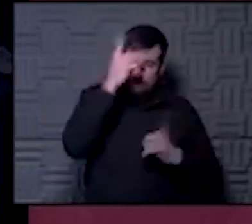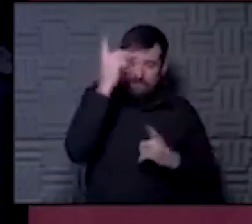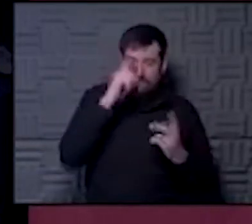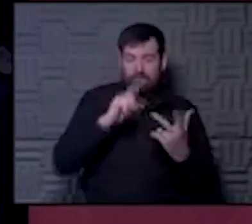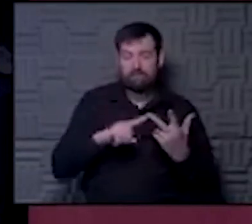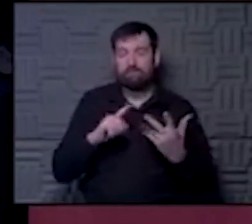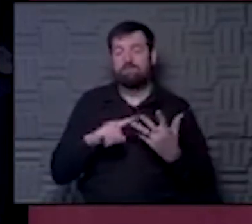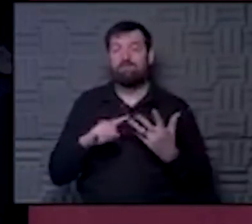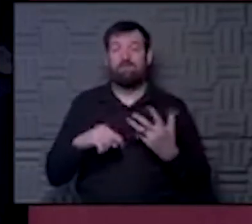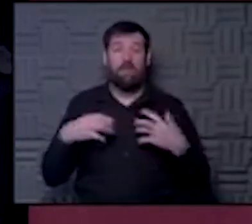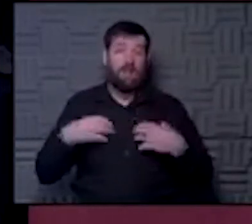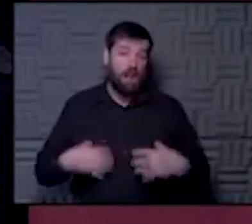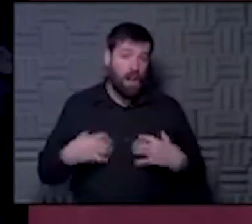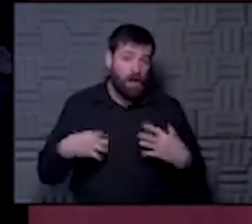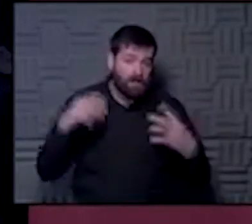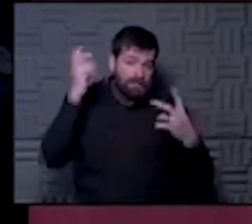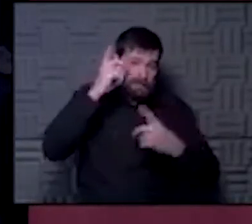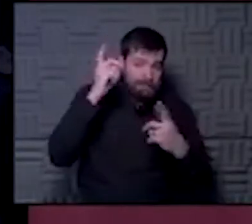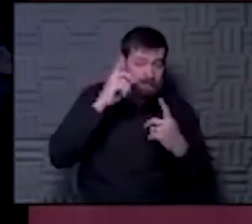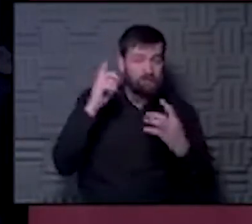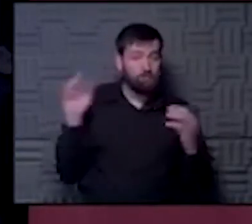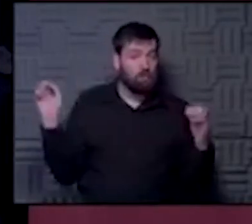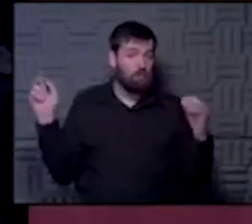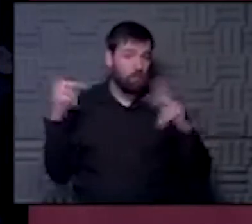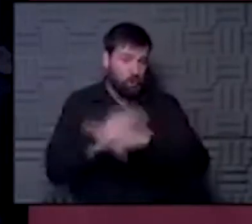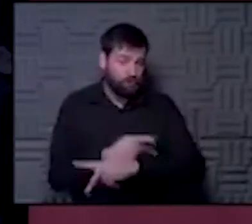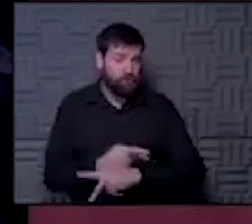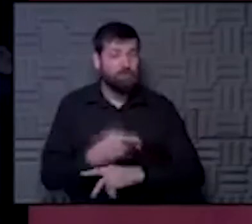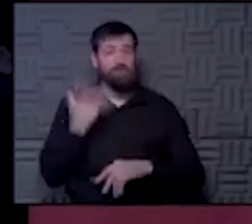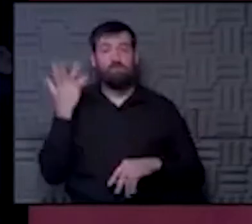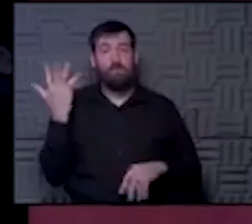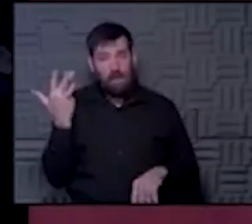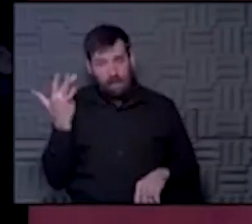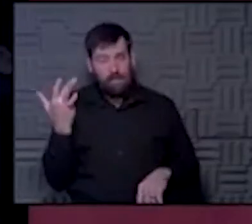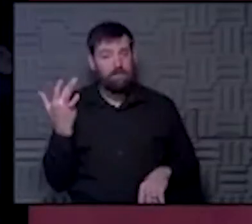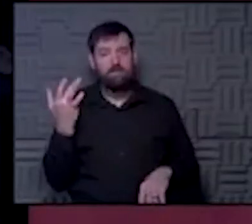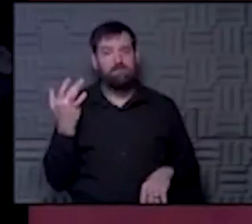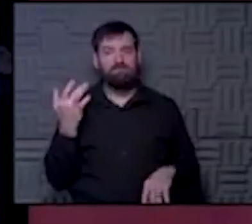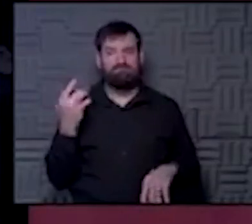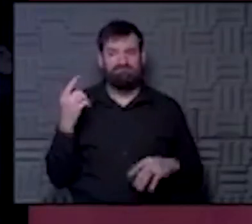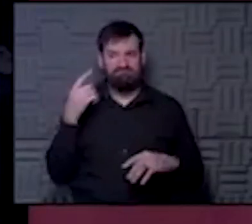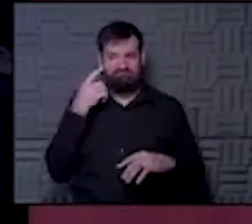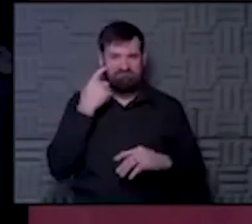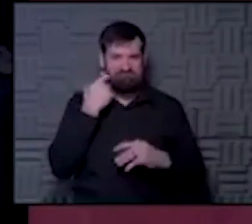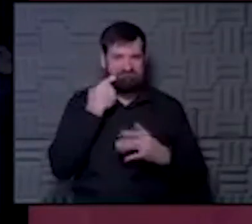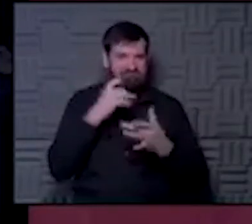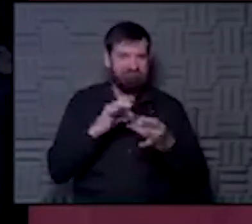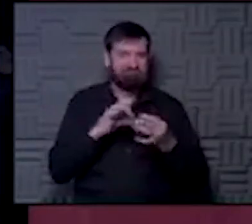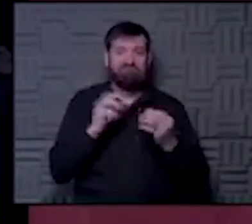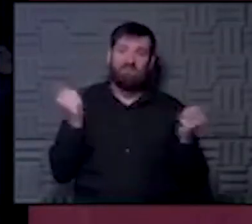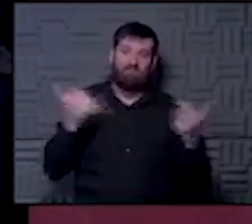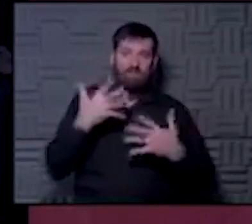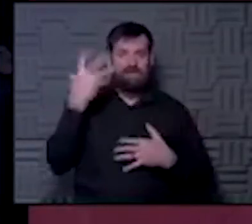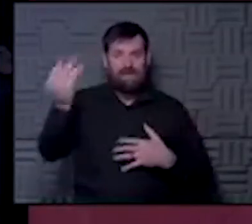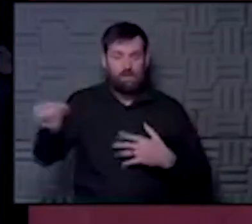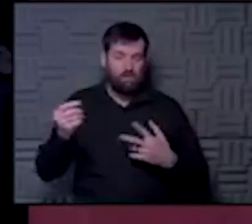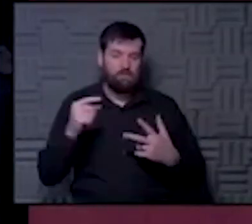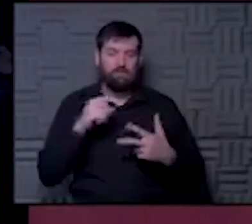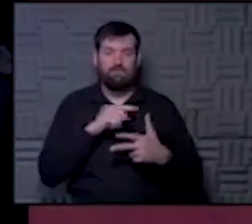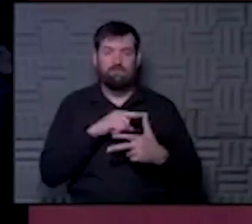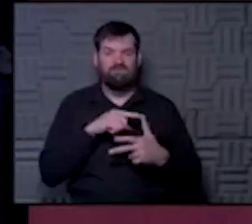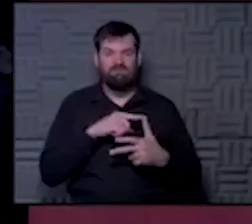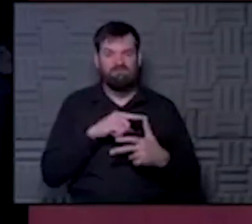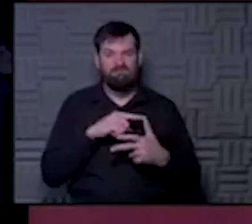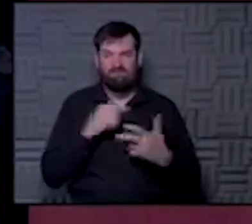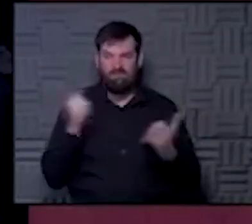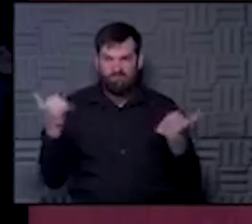more advanced lung disease than they normally would. And I think it's all because of the things we said. People are afraid to go out into hospitals because they're